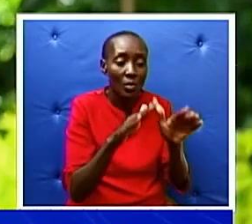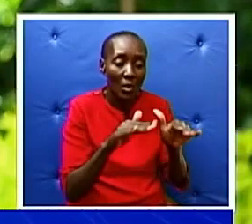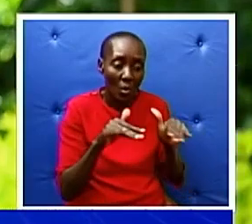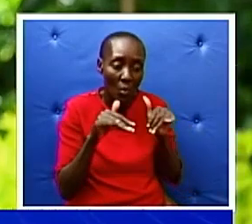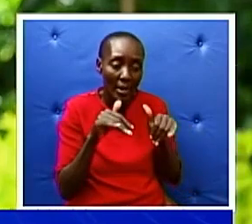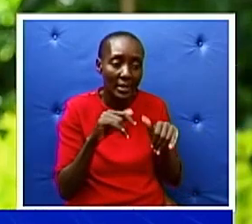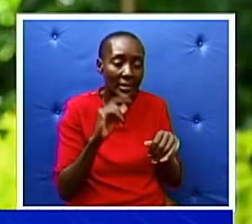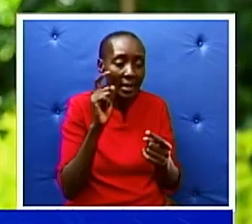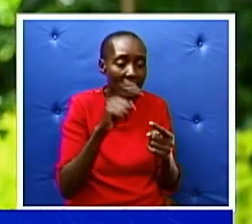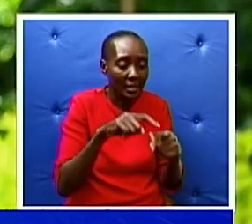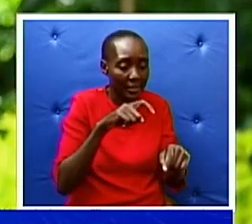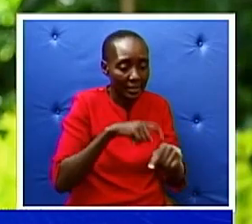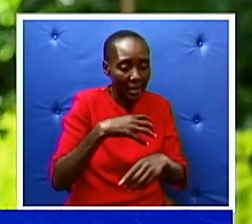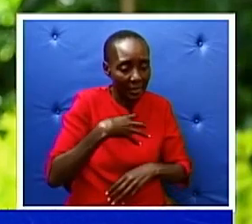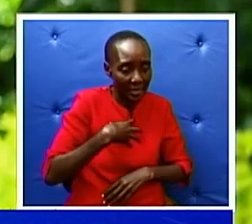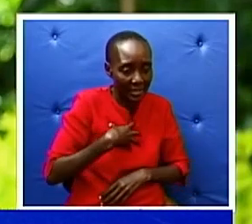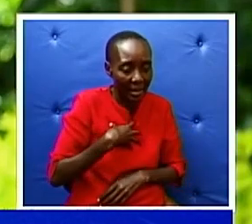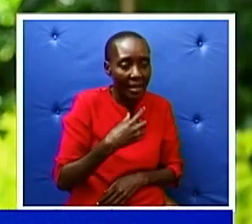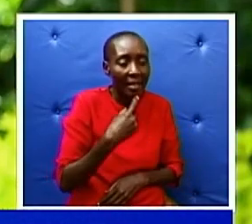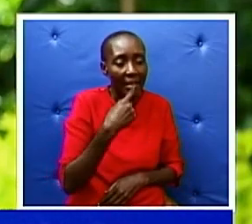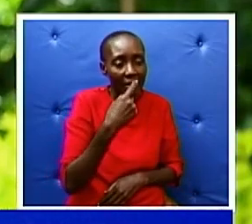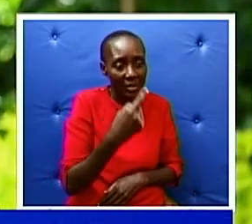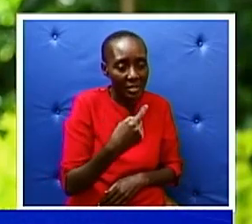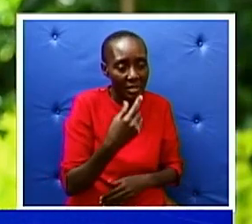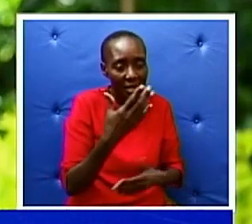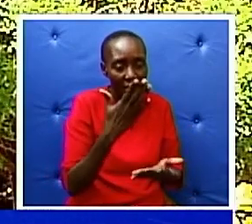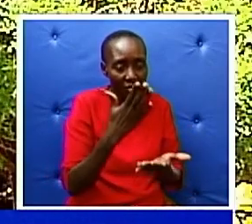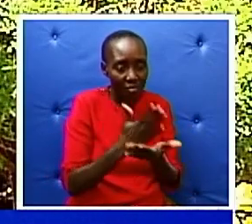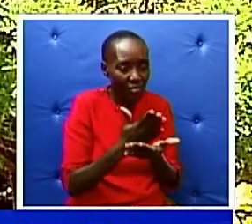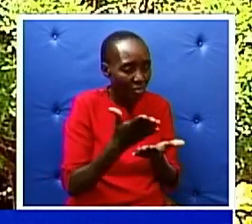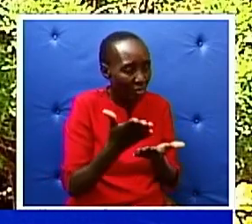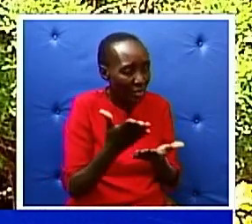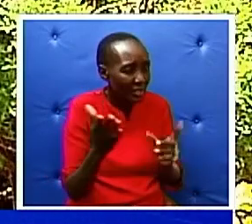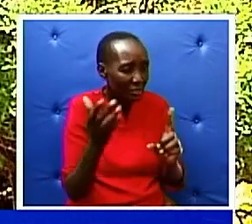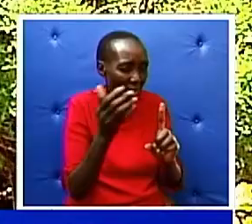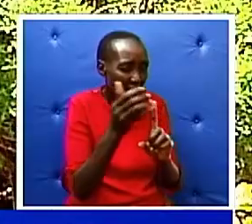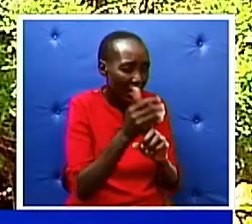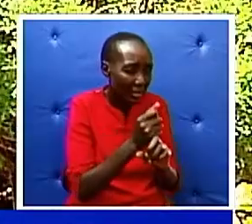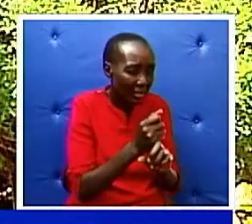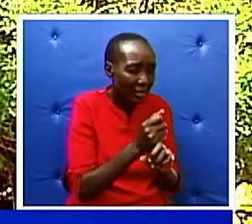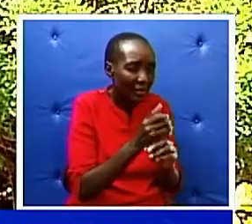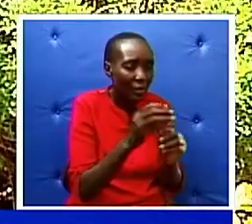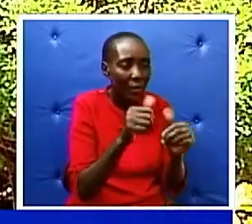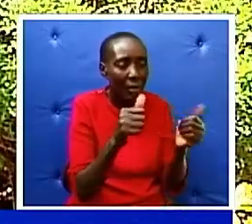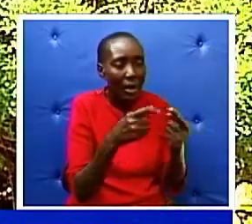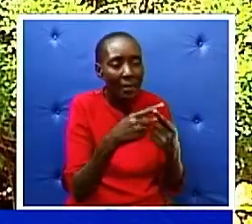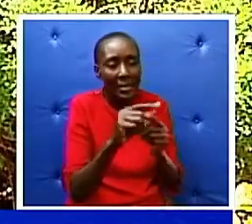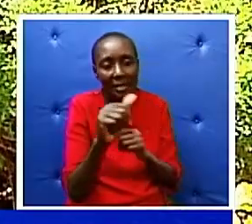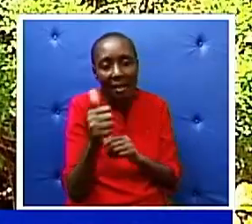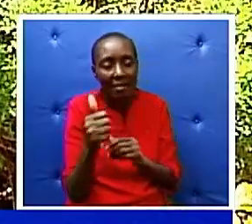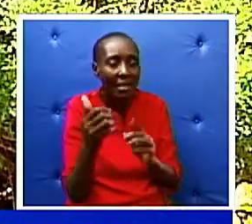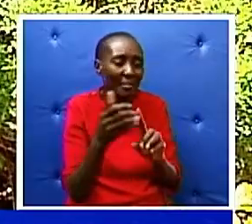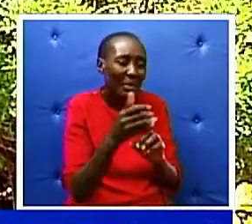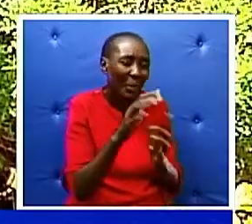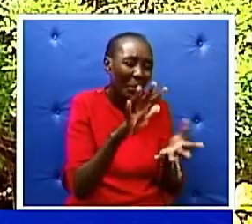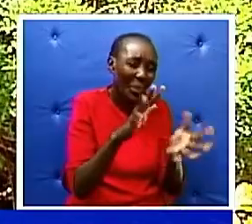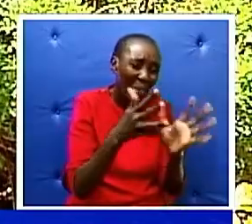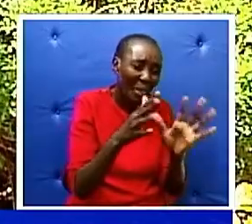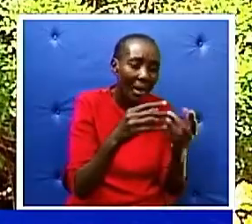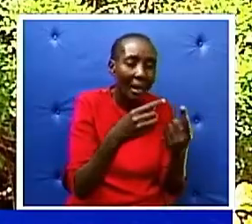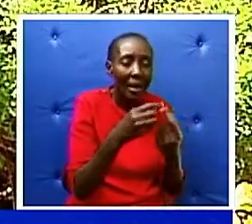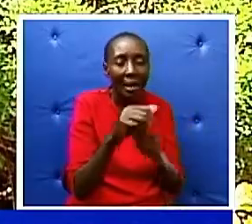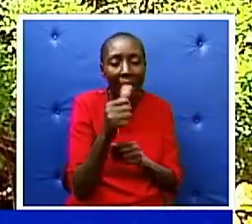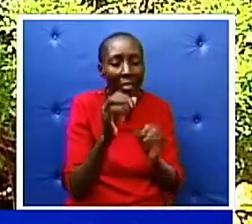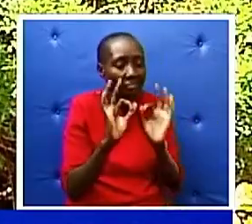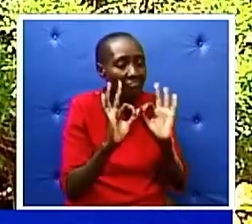for us to this judge. One was not where we wanted, this one was a bit low, this one was exemplary done,